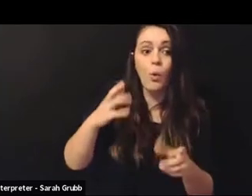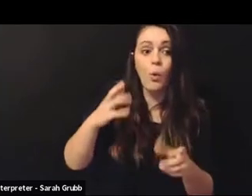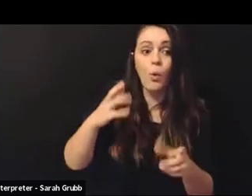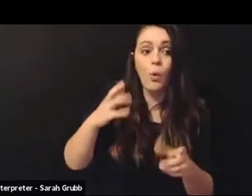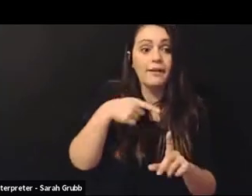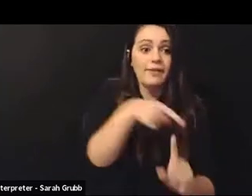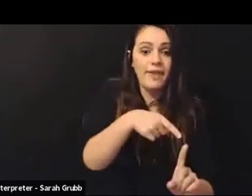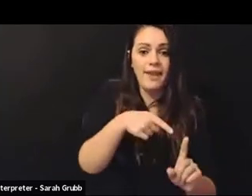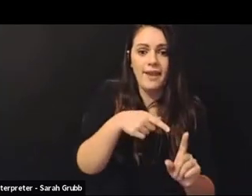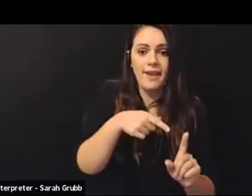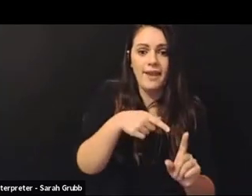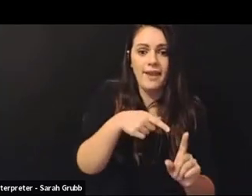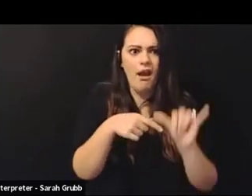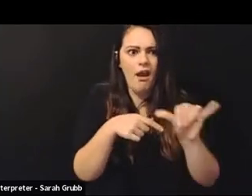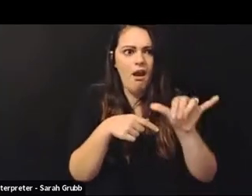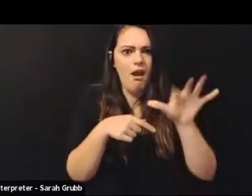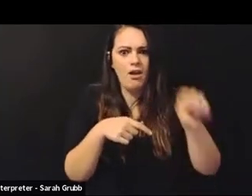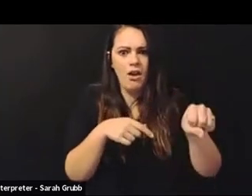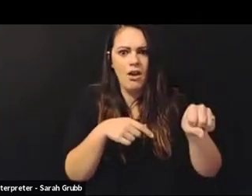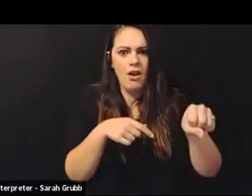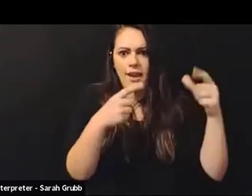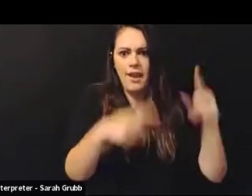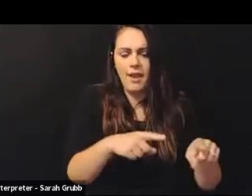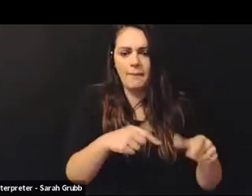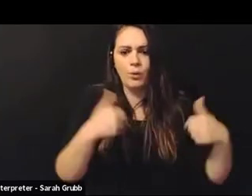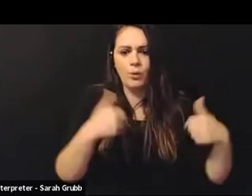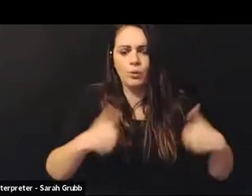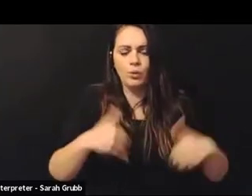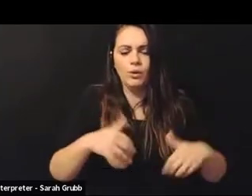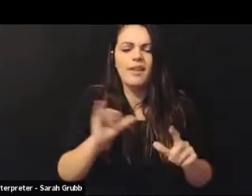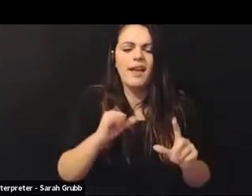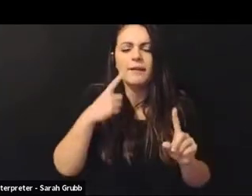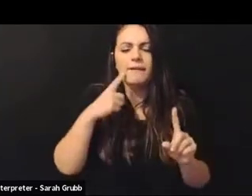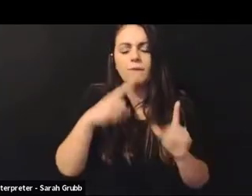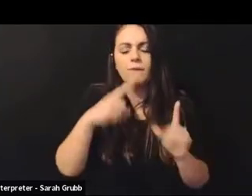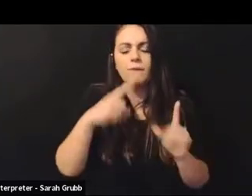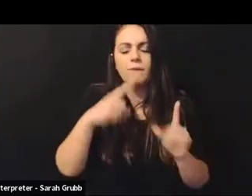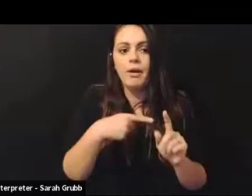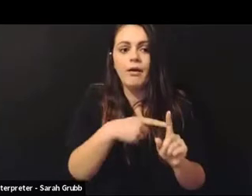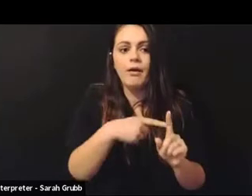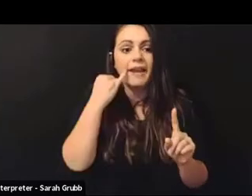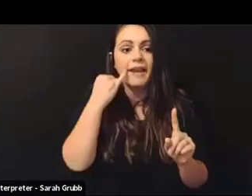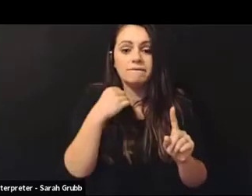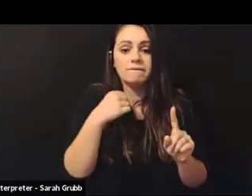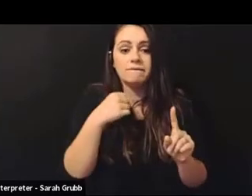responses to sensory experiences, like a child who might have a tantrum when there's